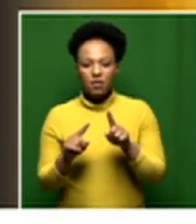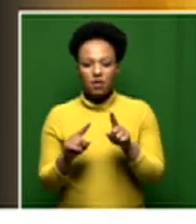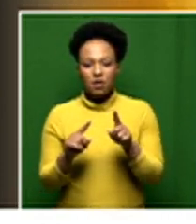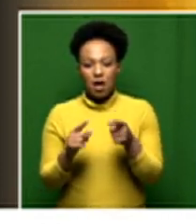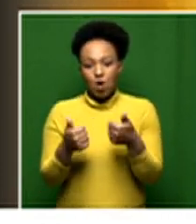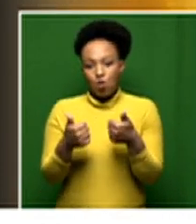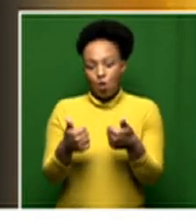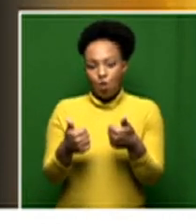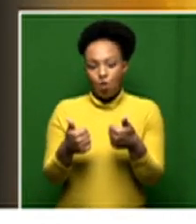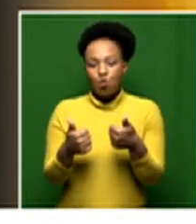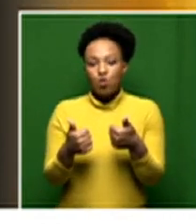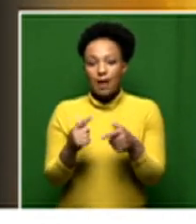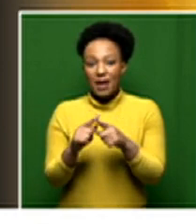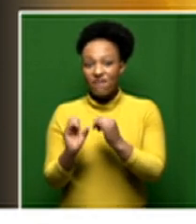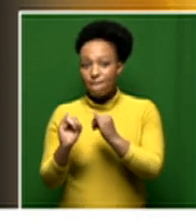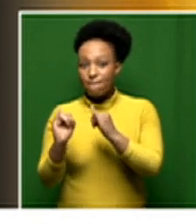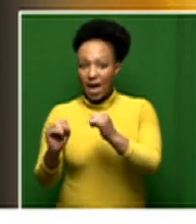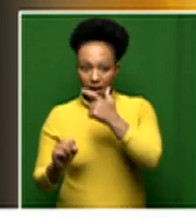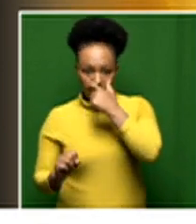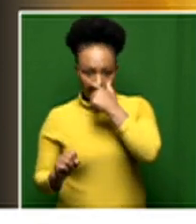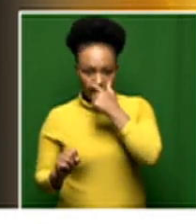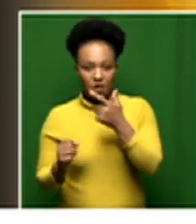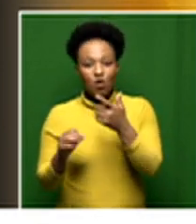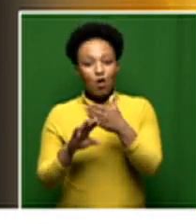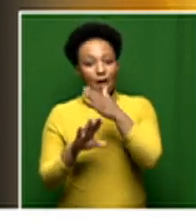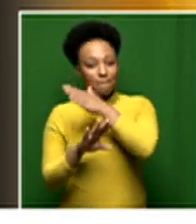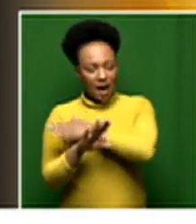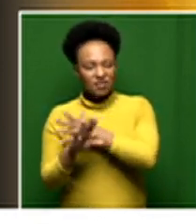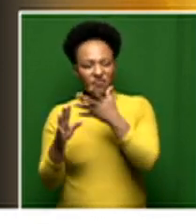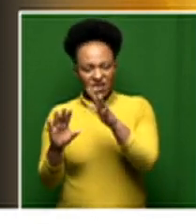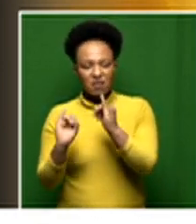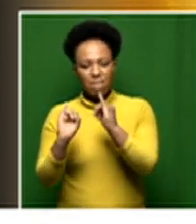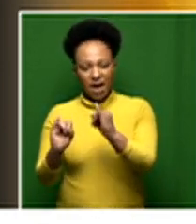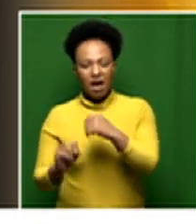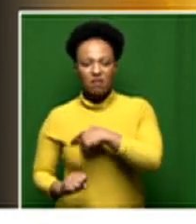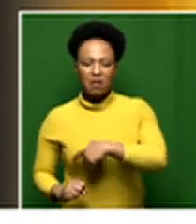but unfortunately when we have a bad president, as we have had in the past,